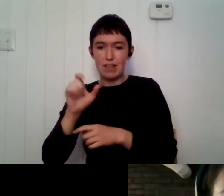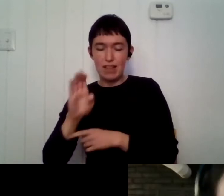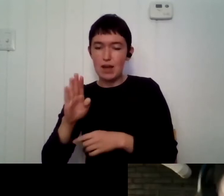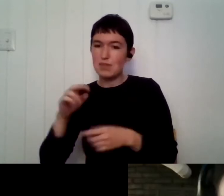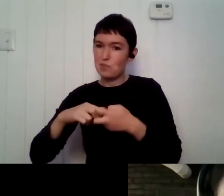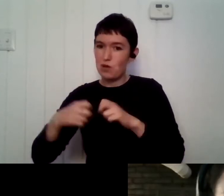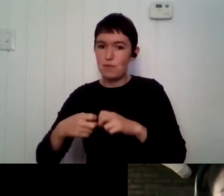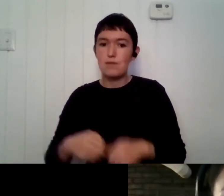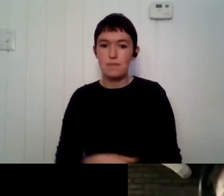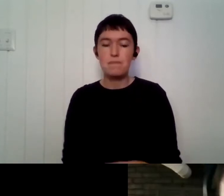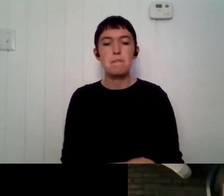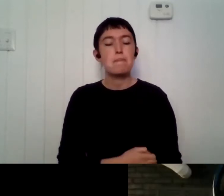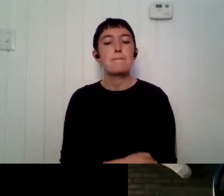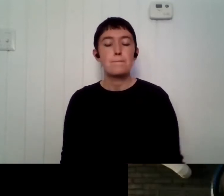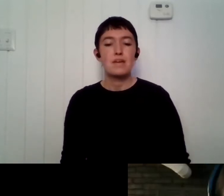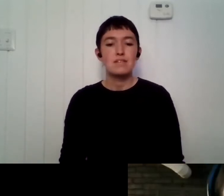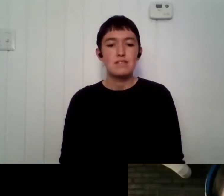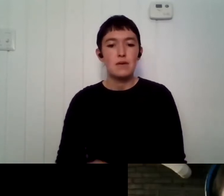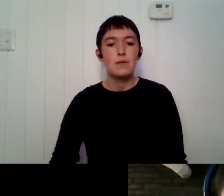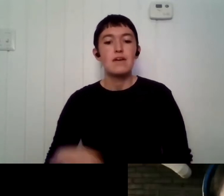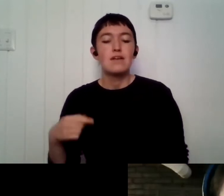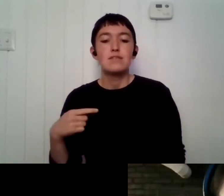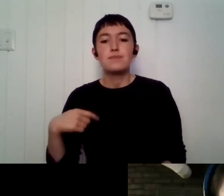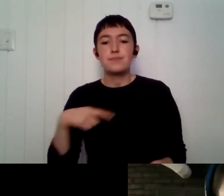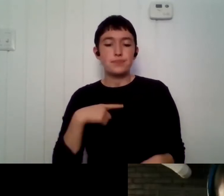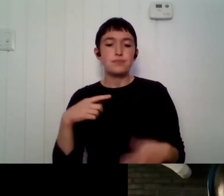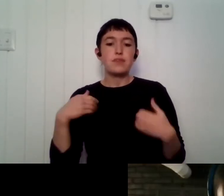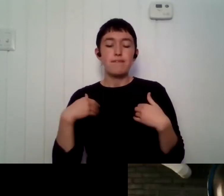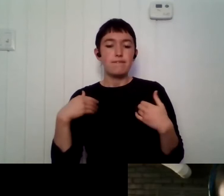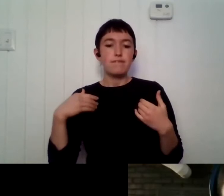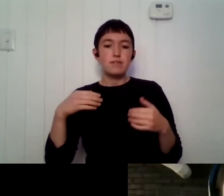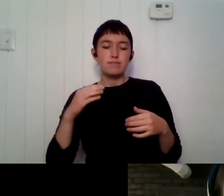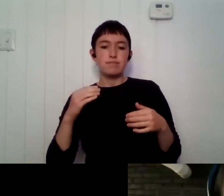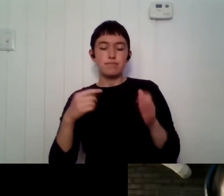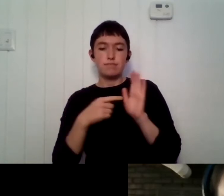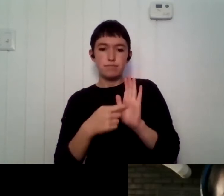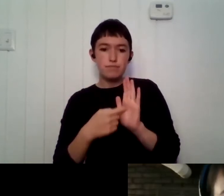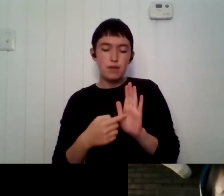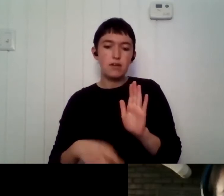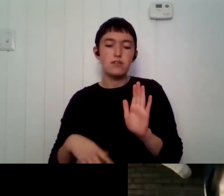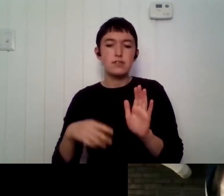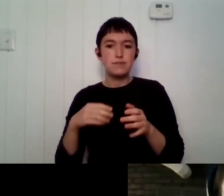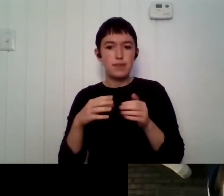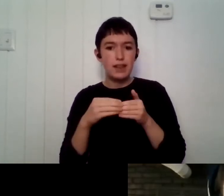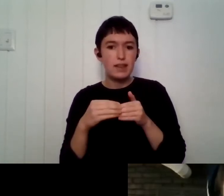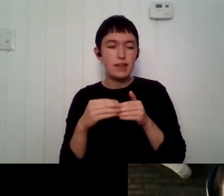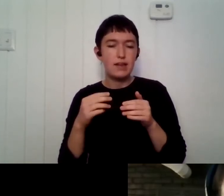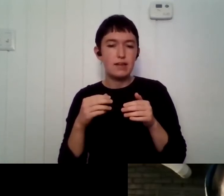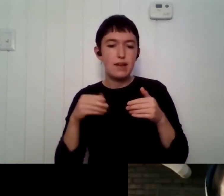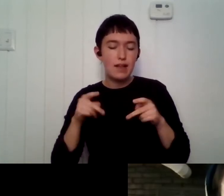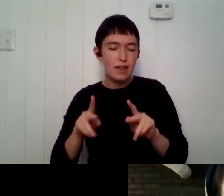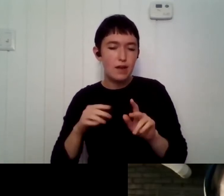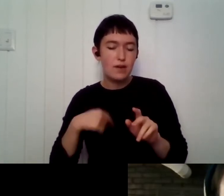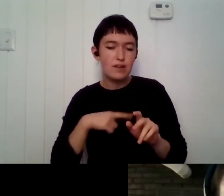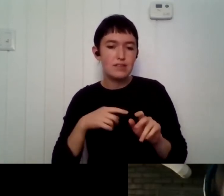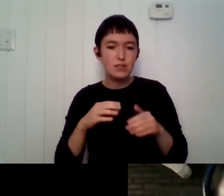we also already have, and incorporating it into our models in order to allow us to guide the generation towards